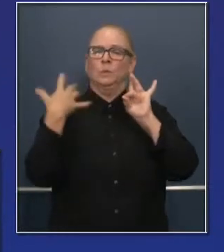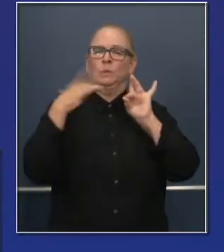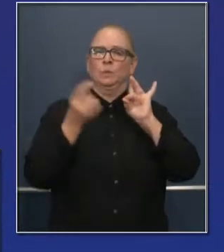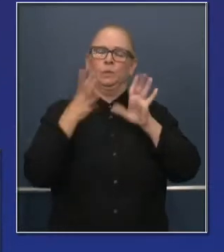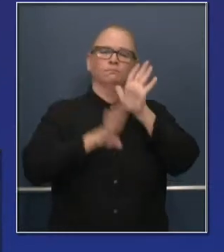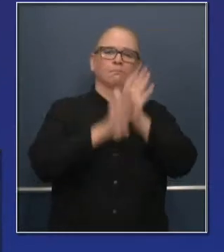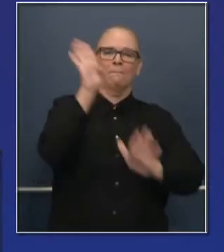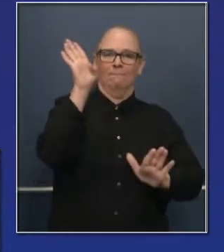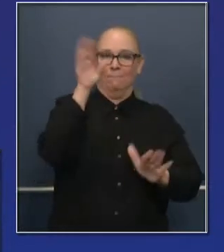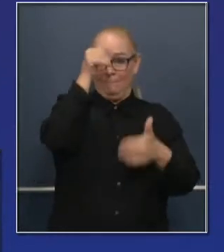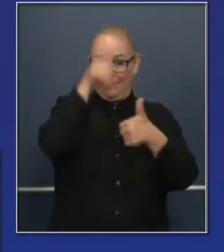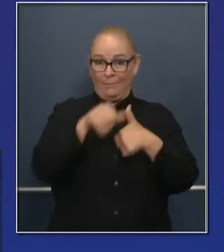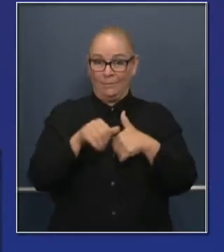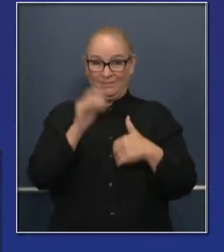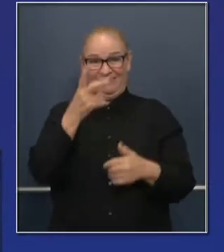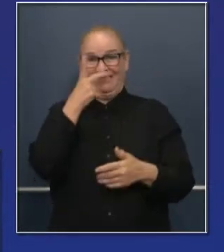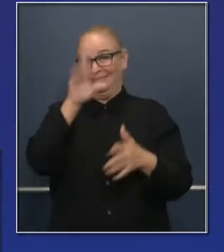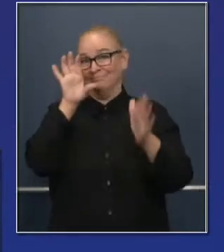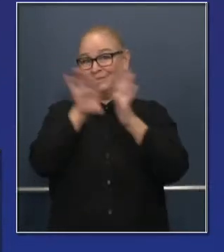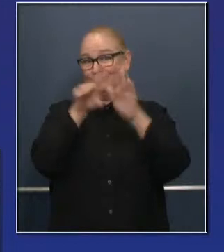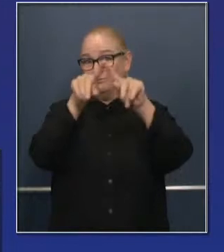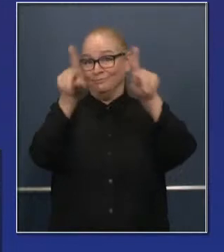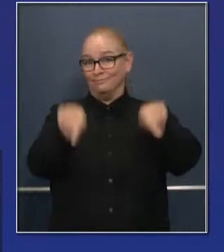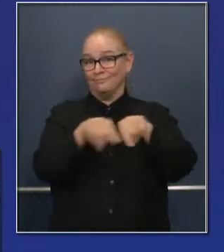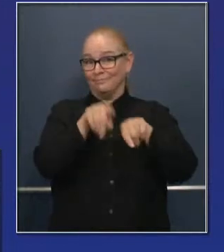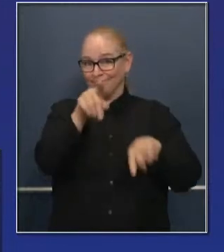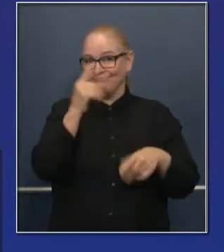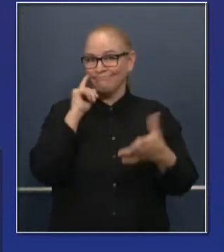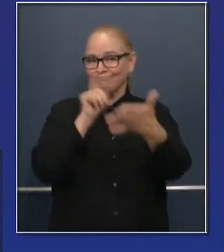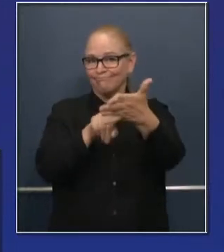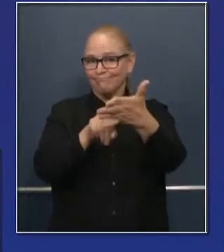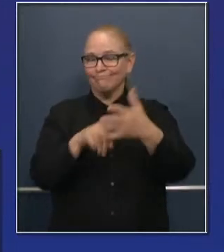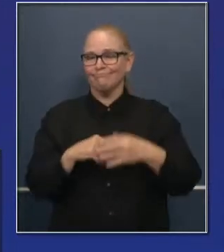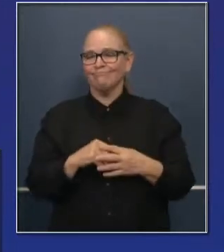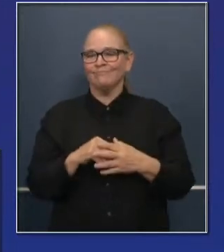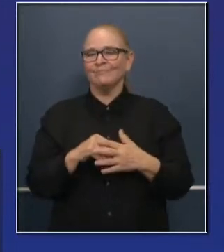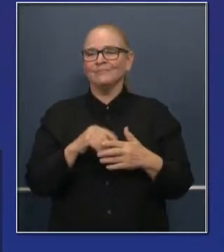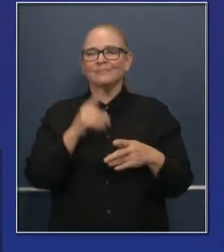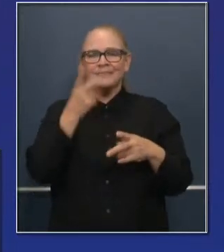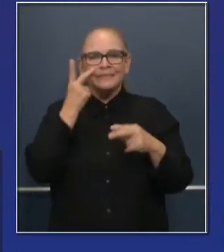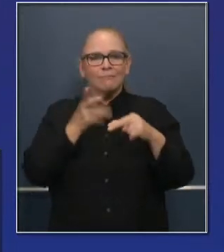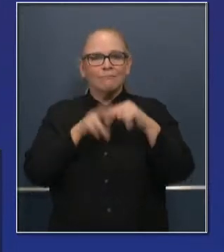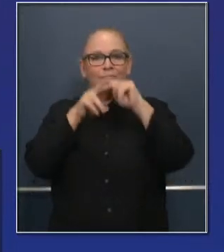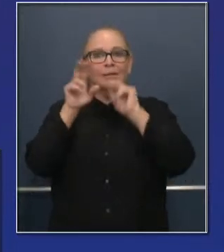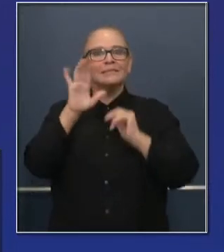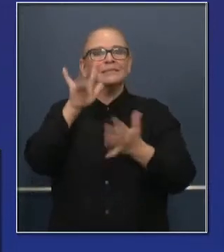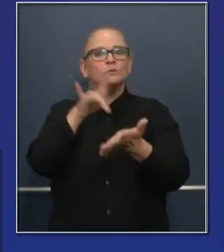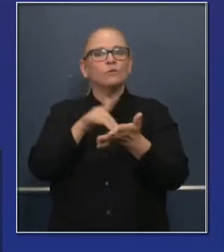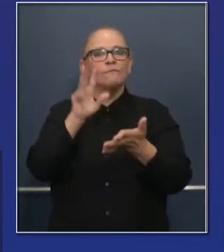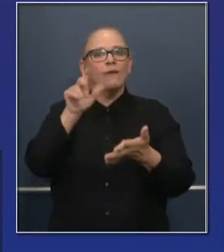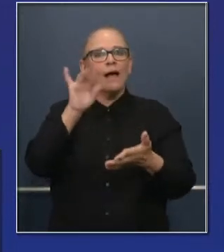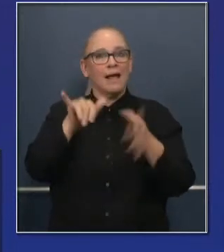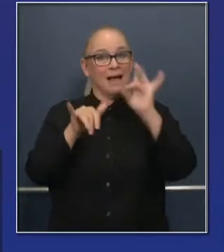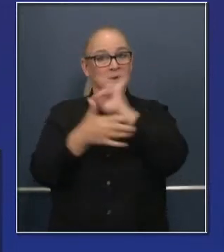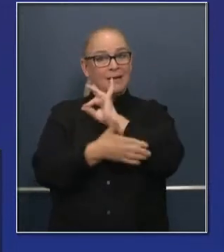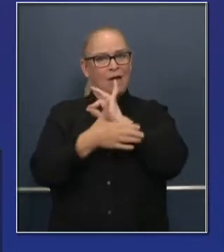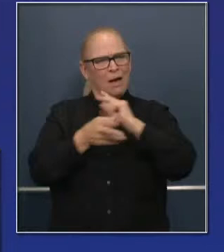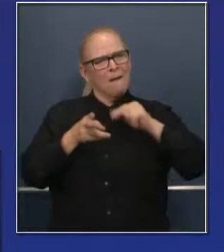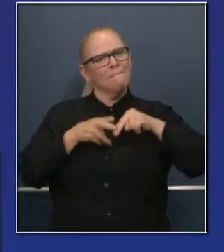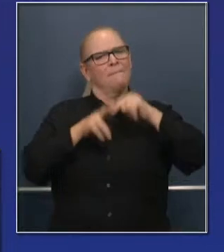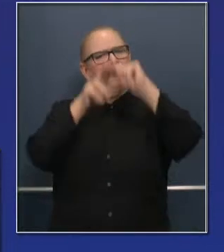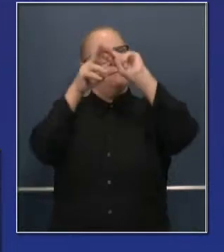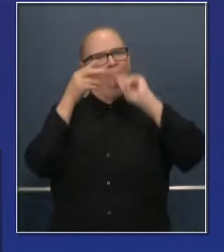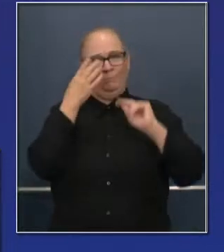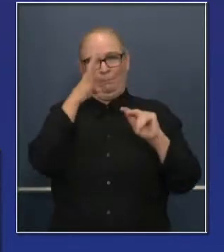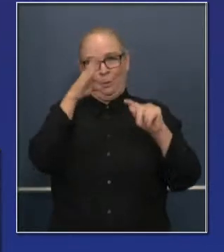exampled here on this chart. We're starting to see not only an increase in the positivity rates. I mentioned last week where I made